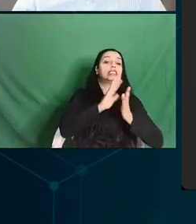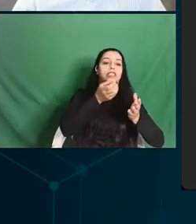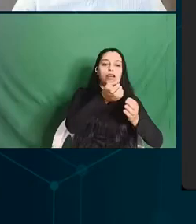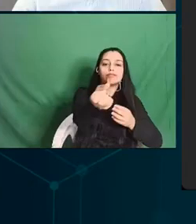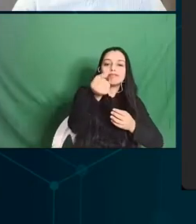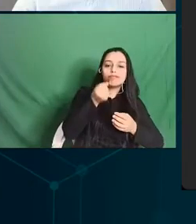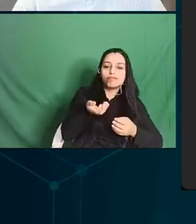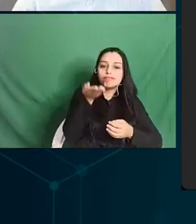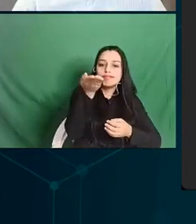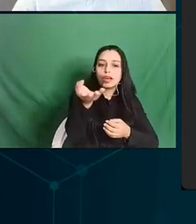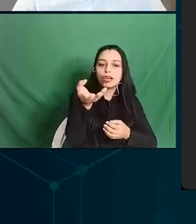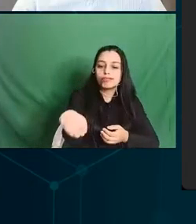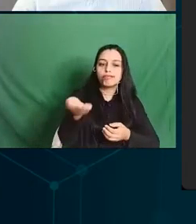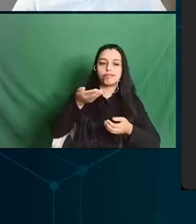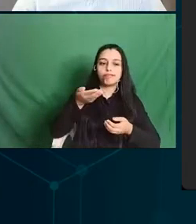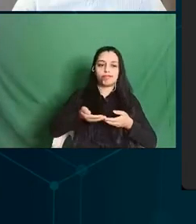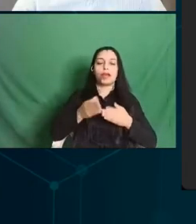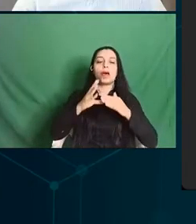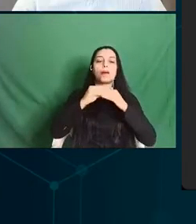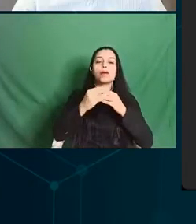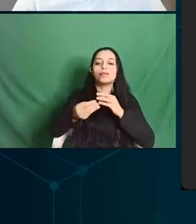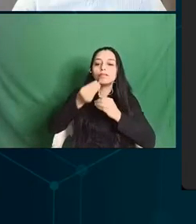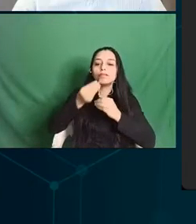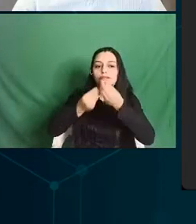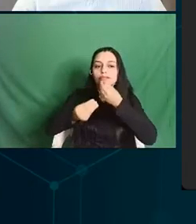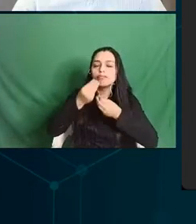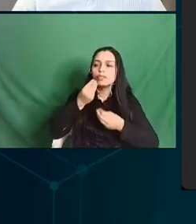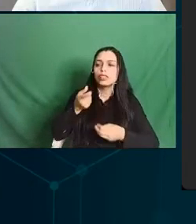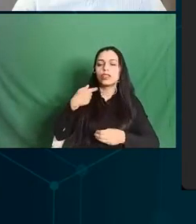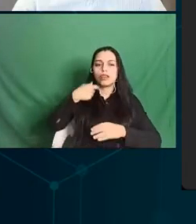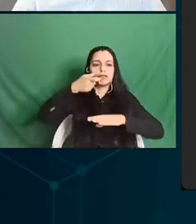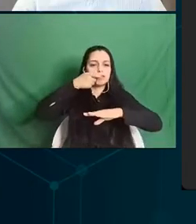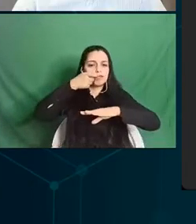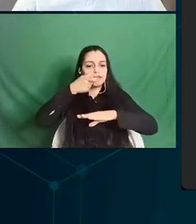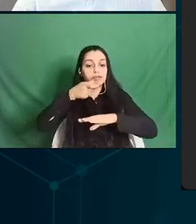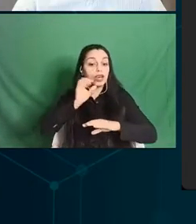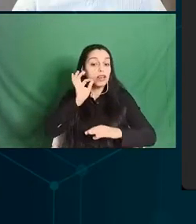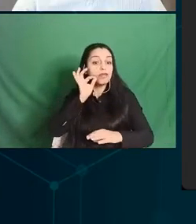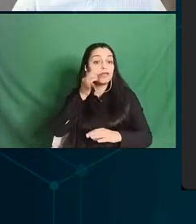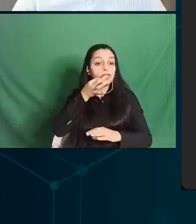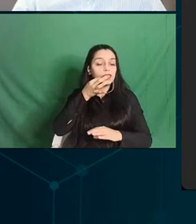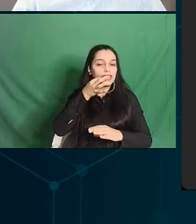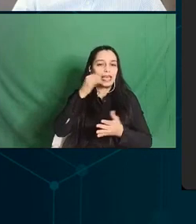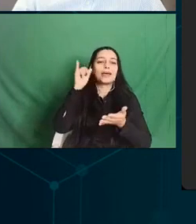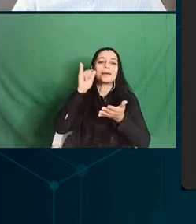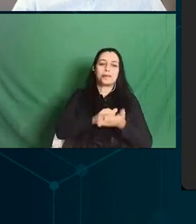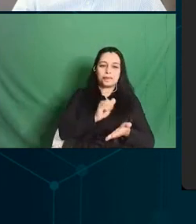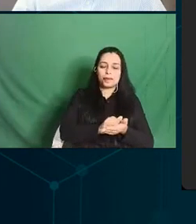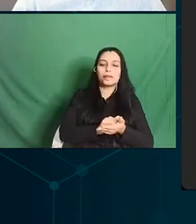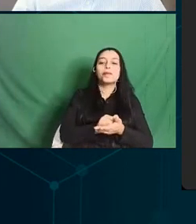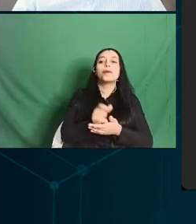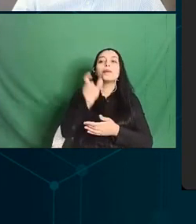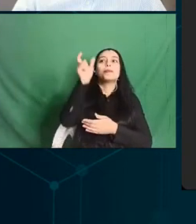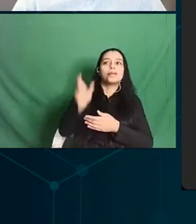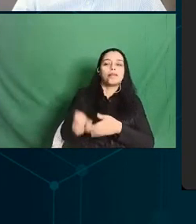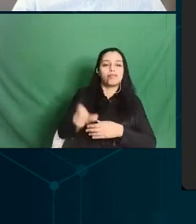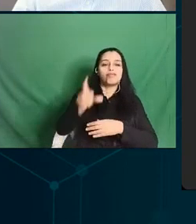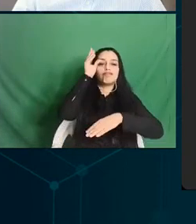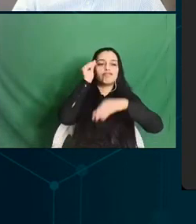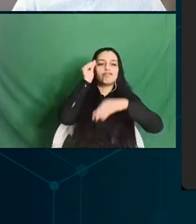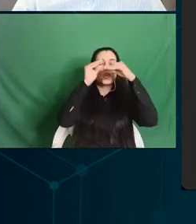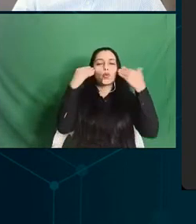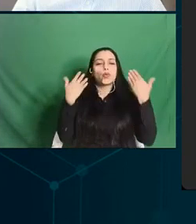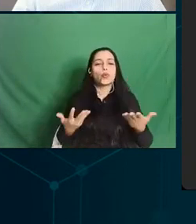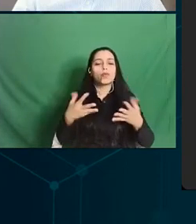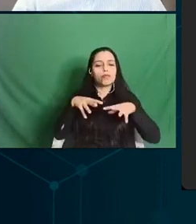lot about baking bread, basically. So they got up to scale, and now it's very difficult for any other company